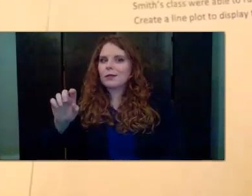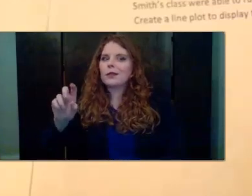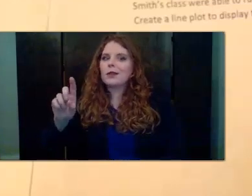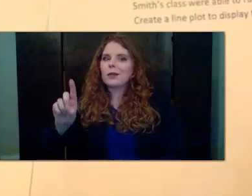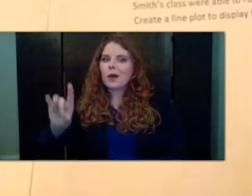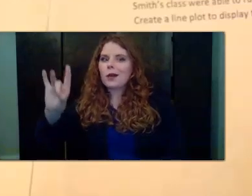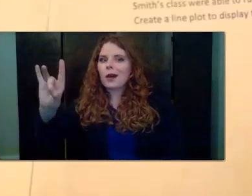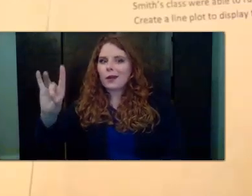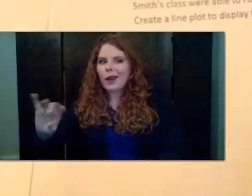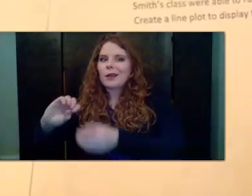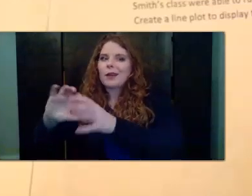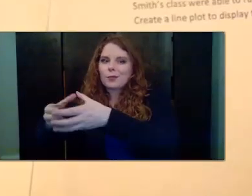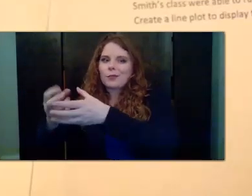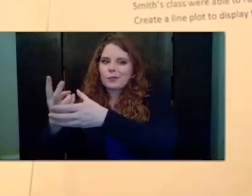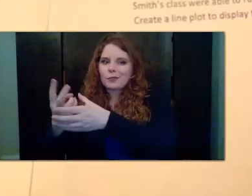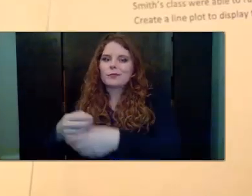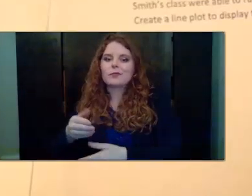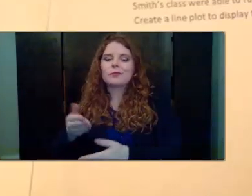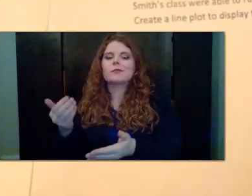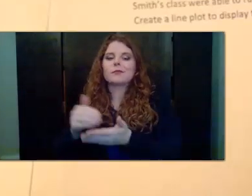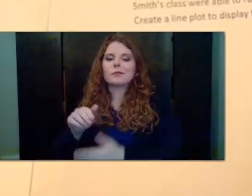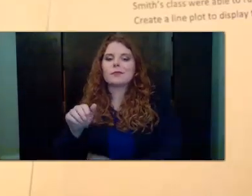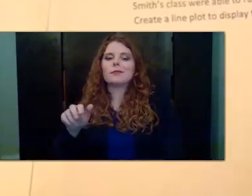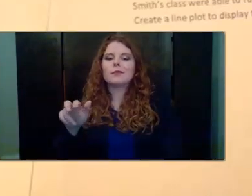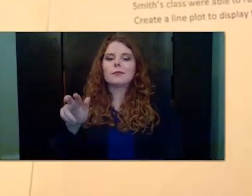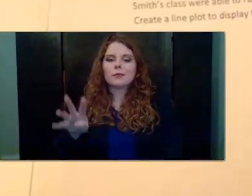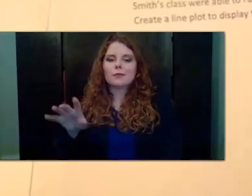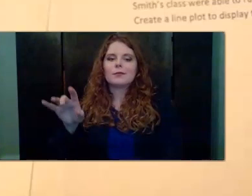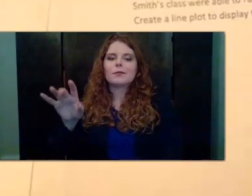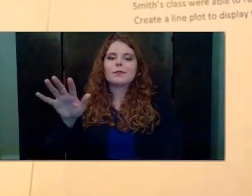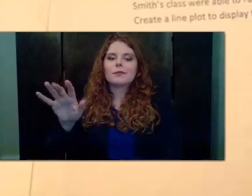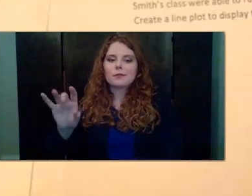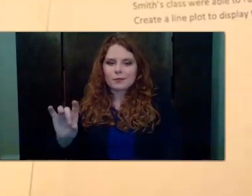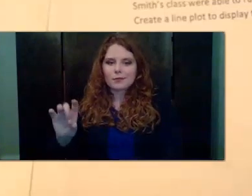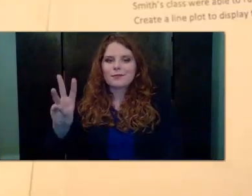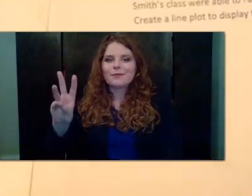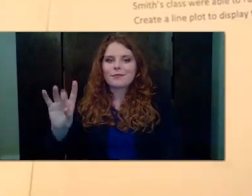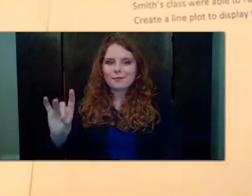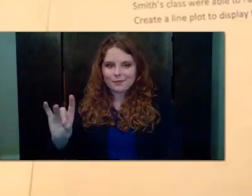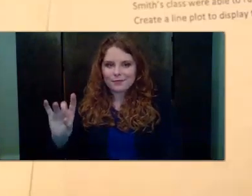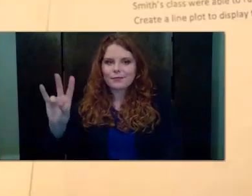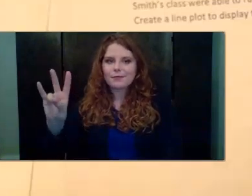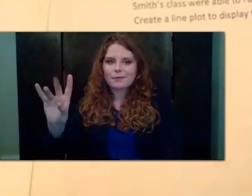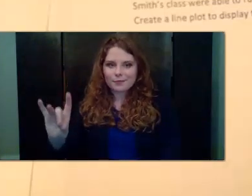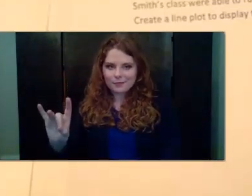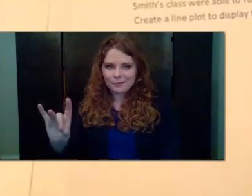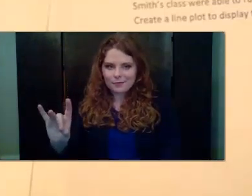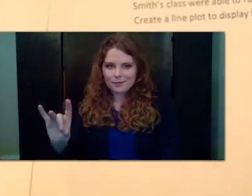1/8, 2/8, 3/8, 4/8, 5/8, 6/8,